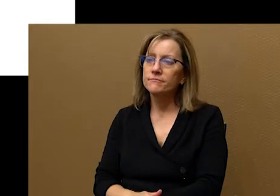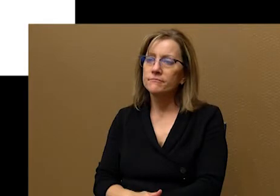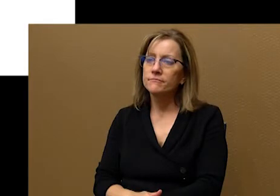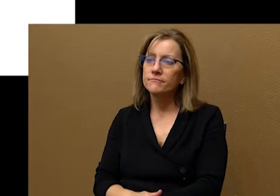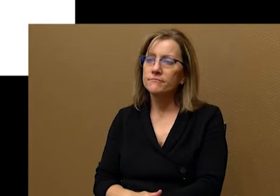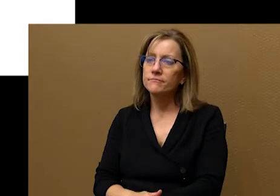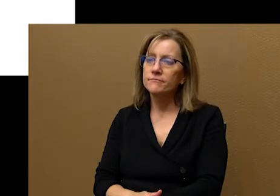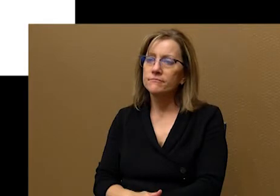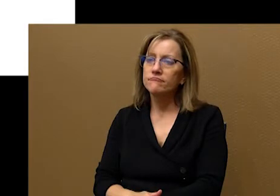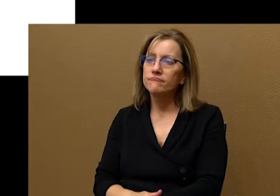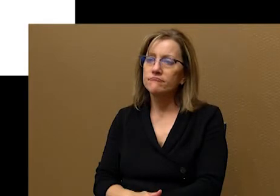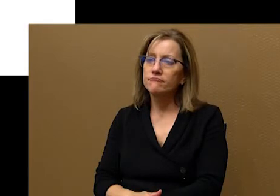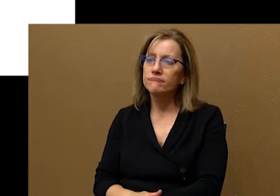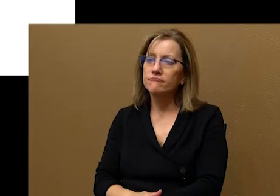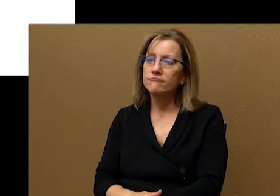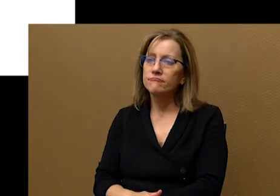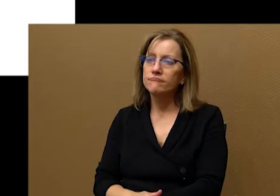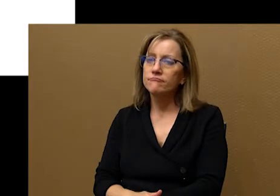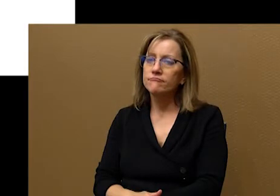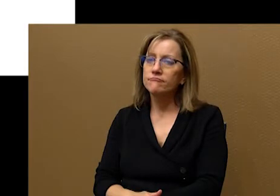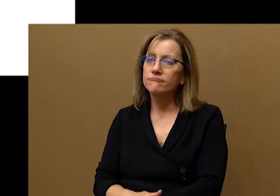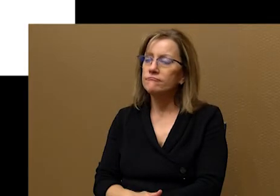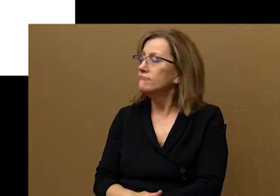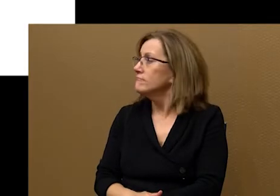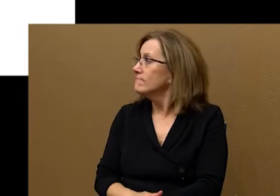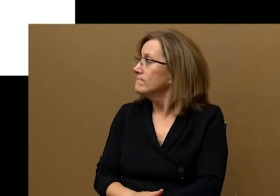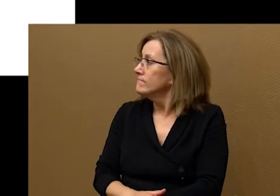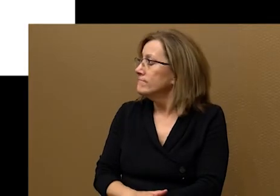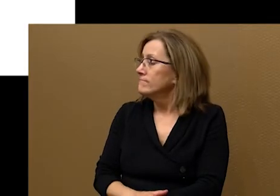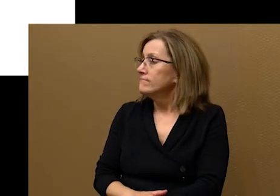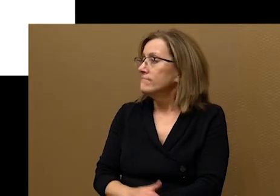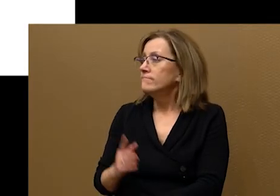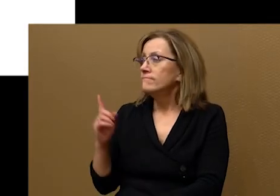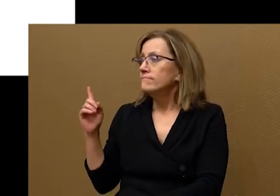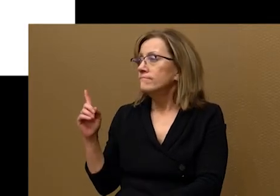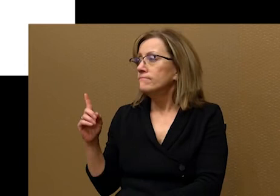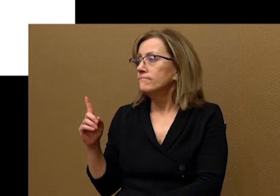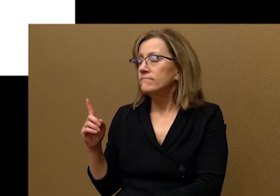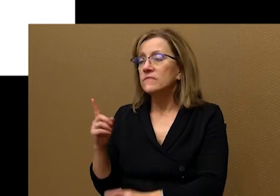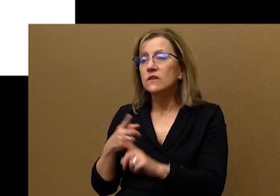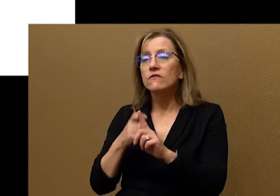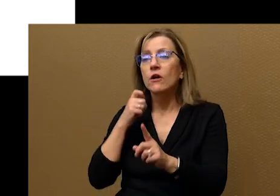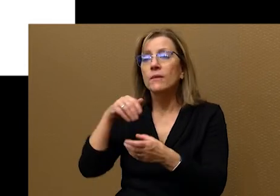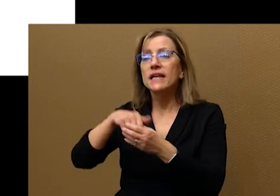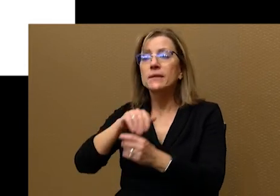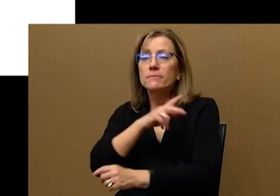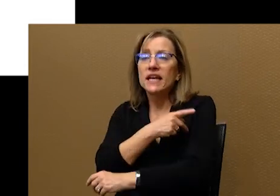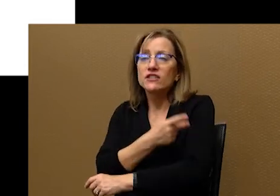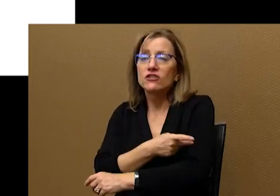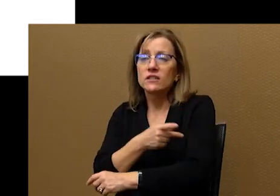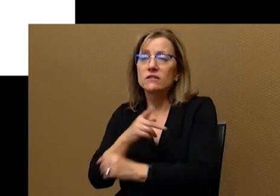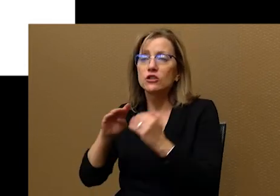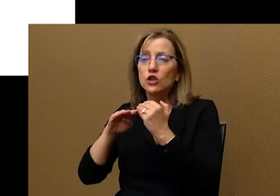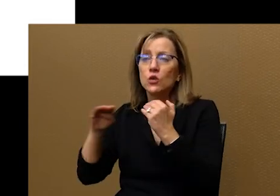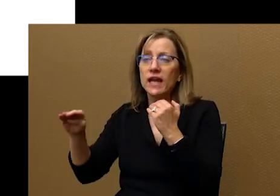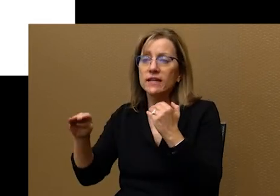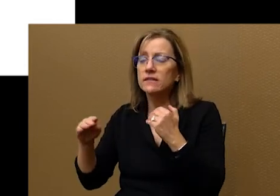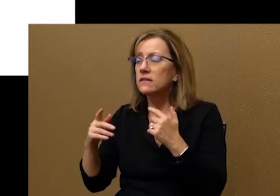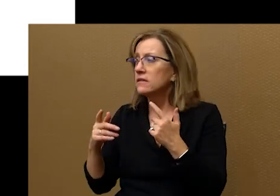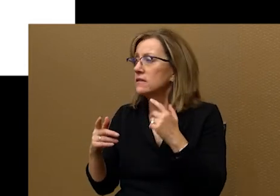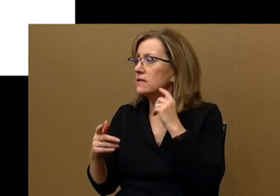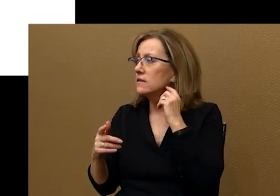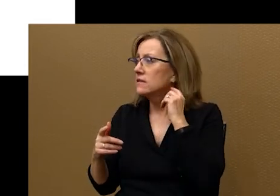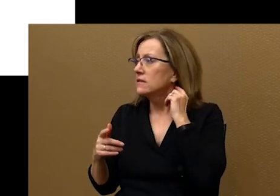Okay. So some of the things, just to show you quickly, this is from the inpatient unit. Another thing you do in, of